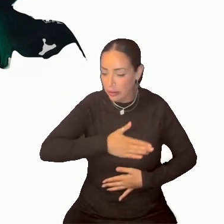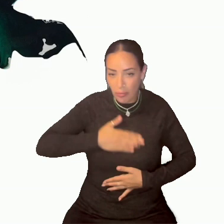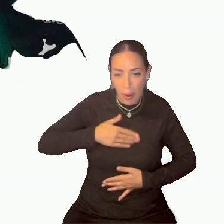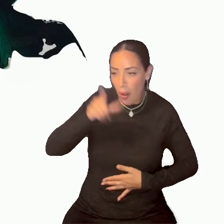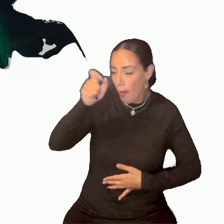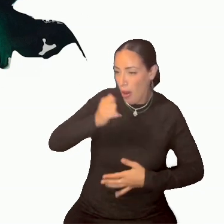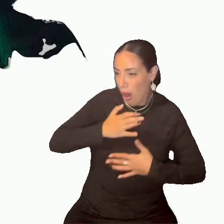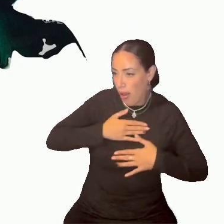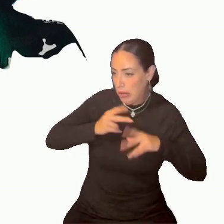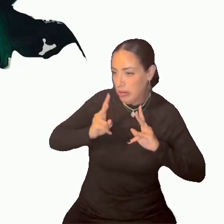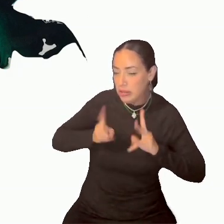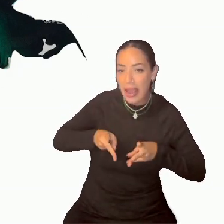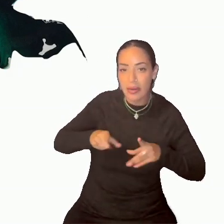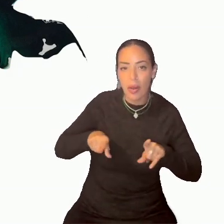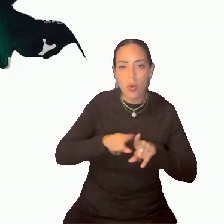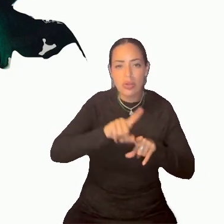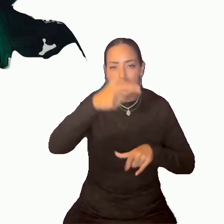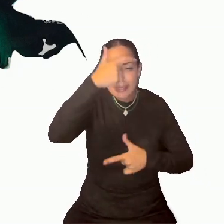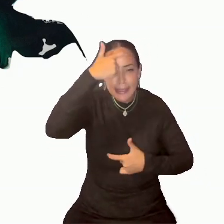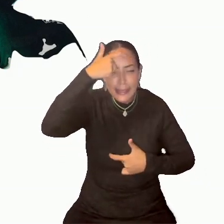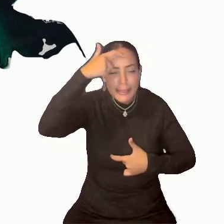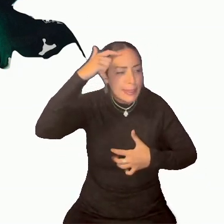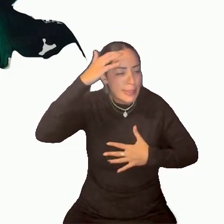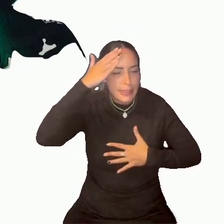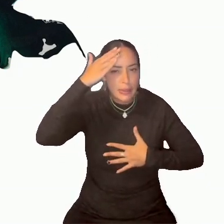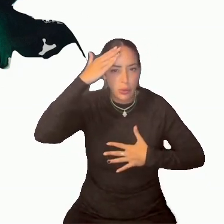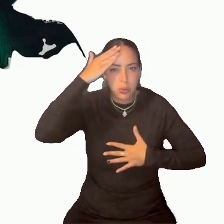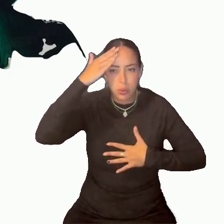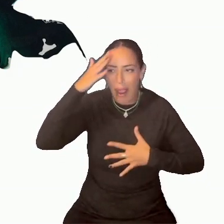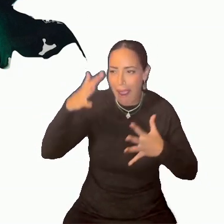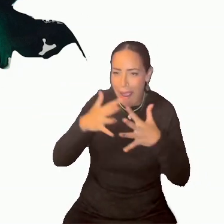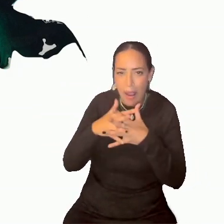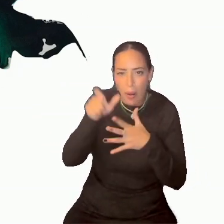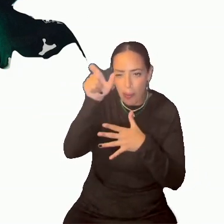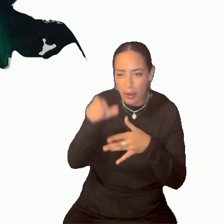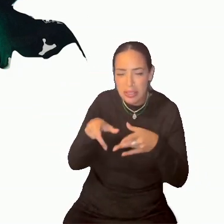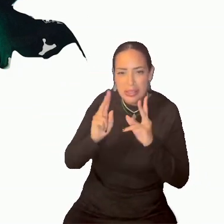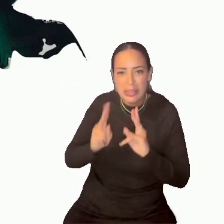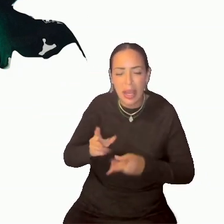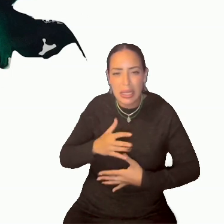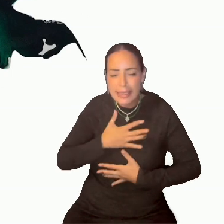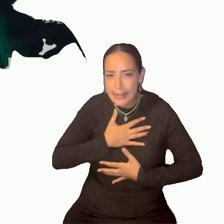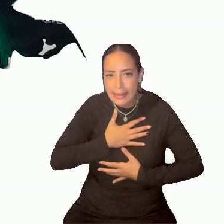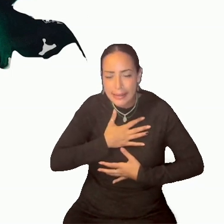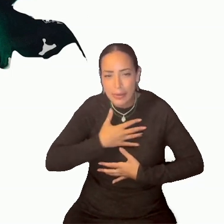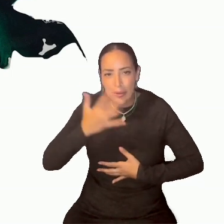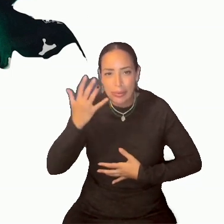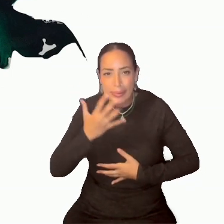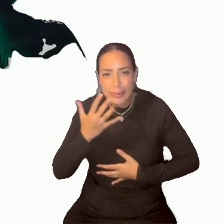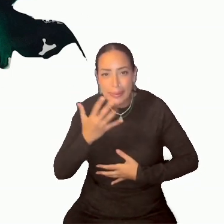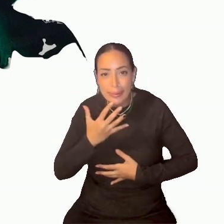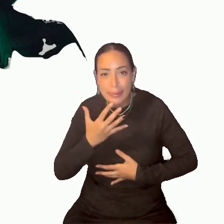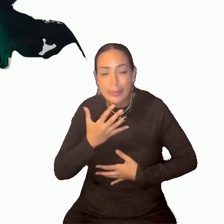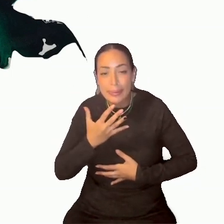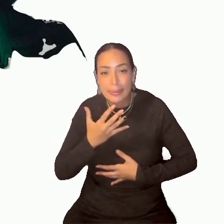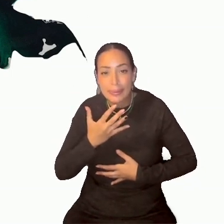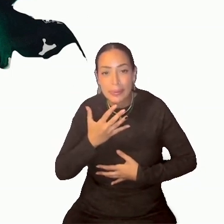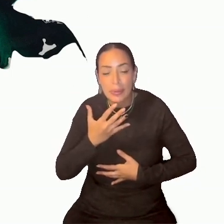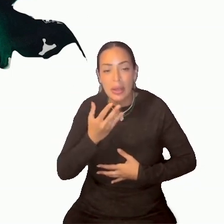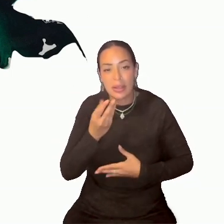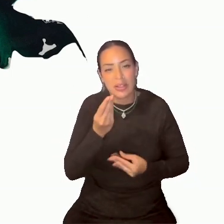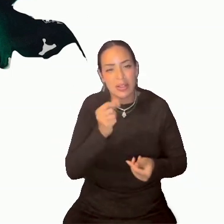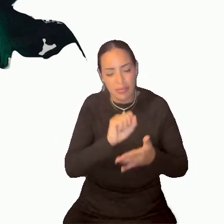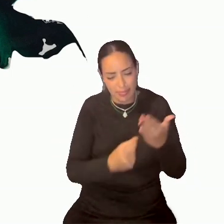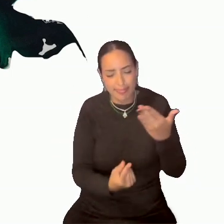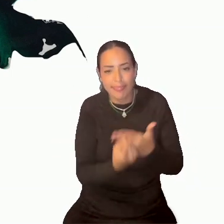loss of their loved one, but is haunted by the circumstances of their death. Most often this manifests as not being able to remember them